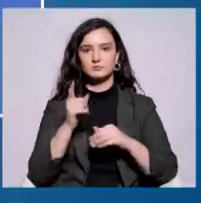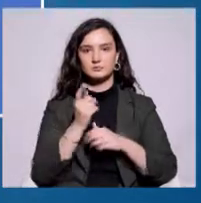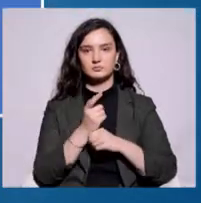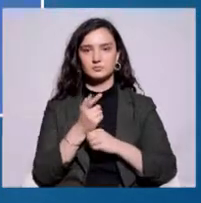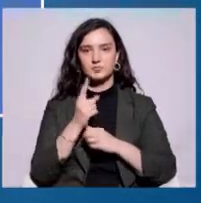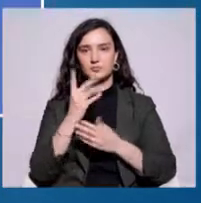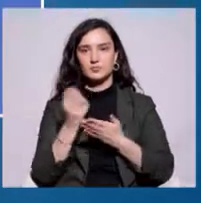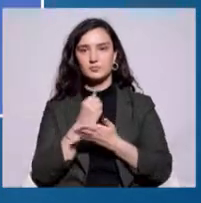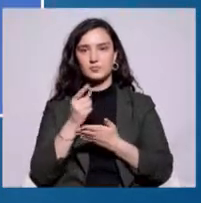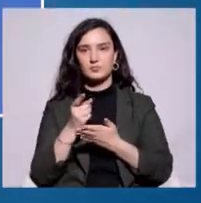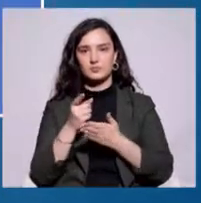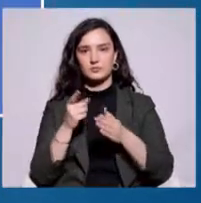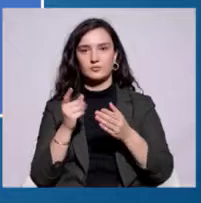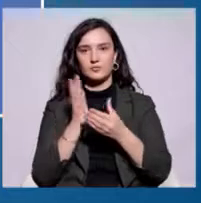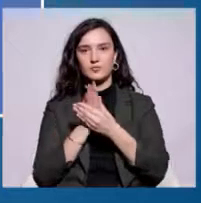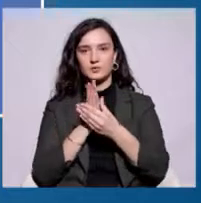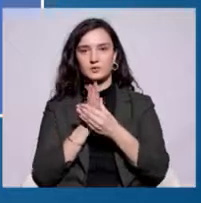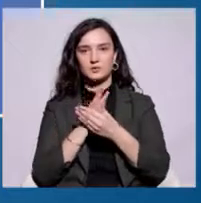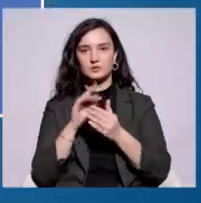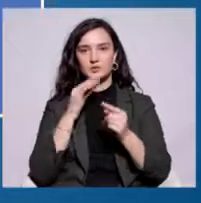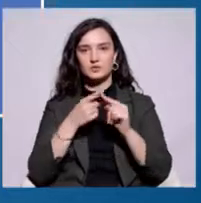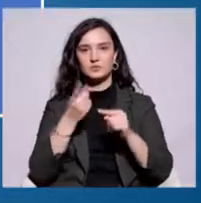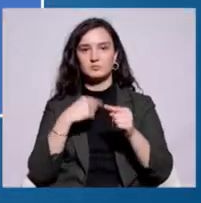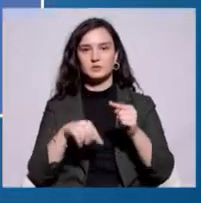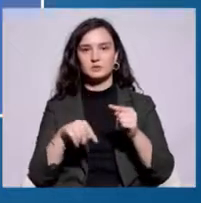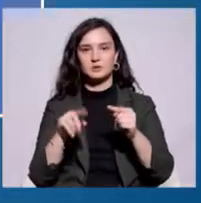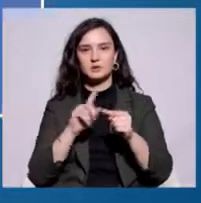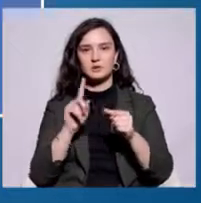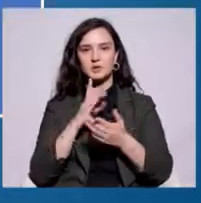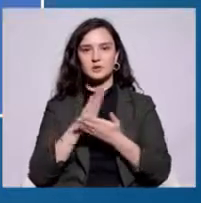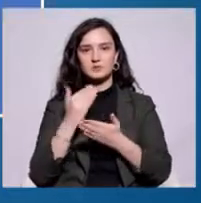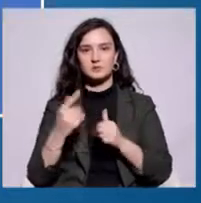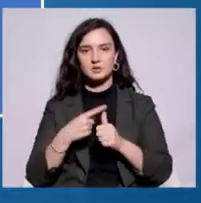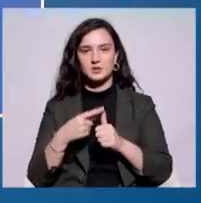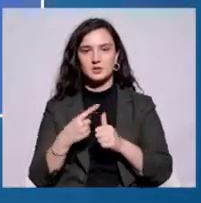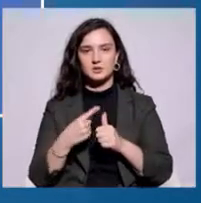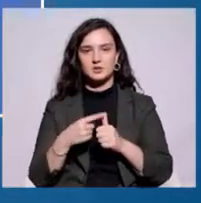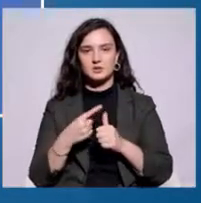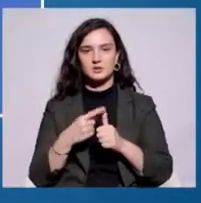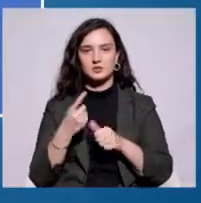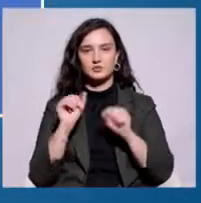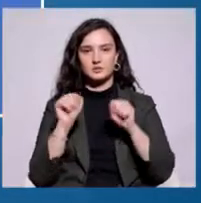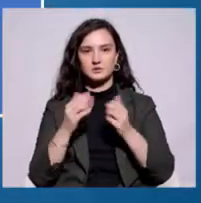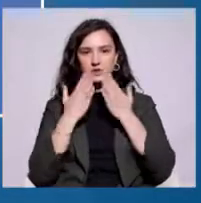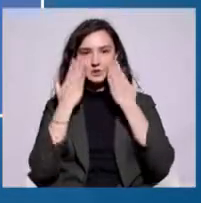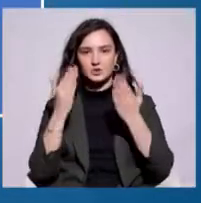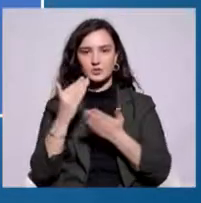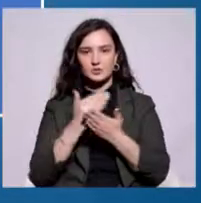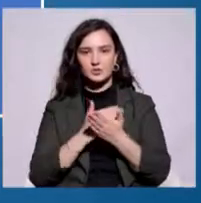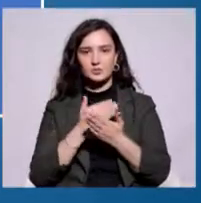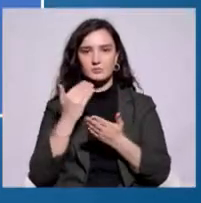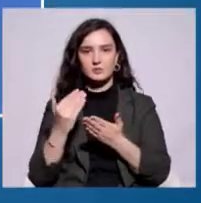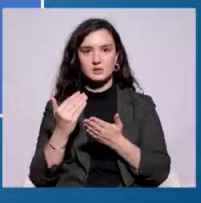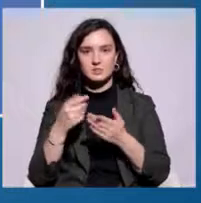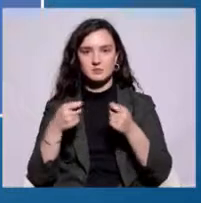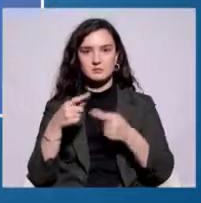to find a folder. And the last one, what is her name? You can read it on